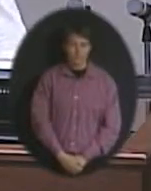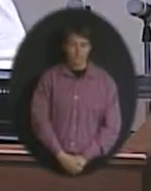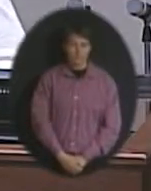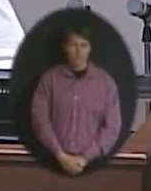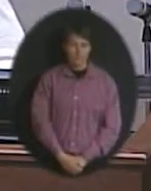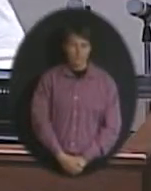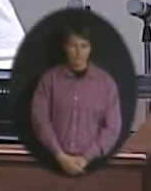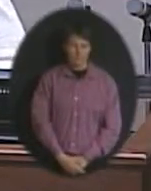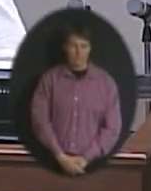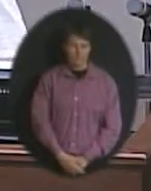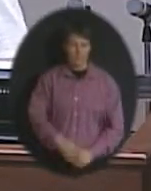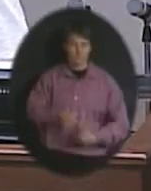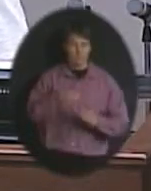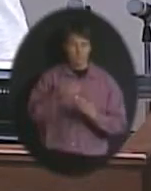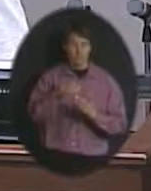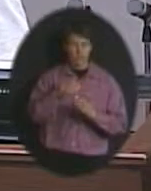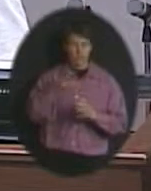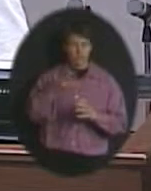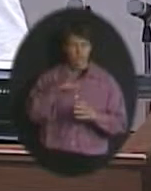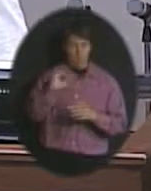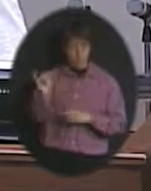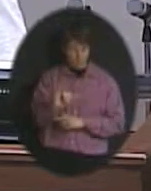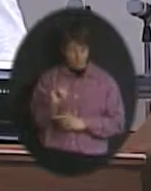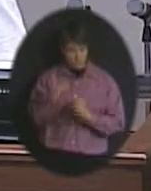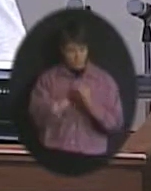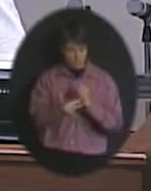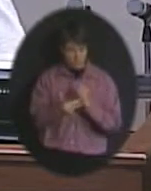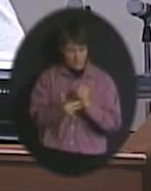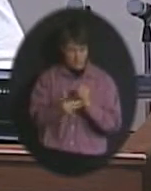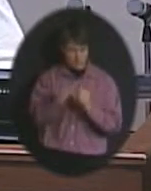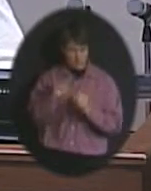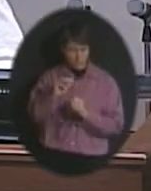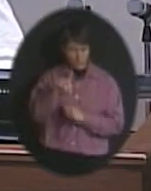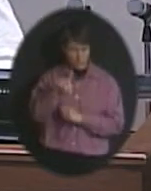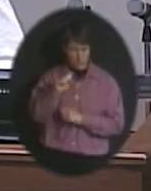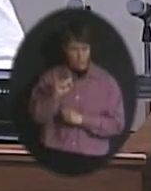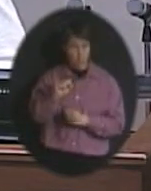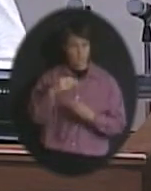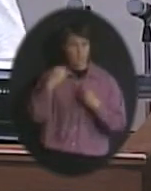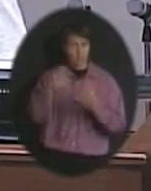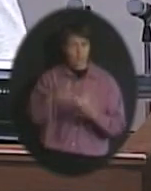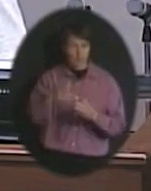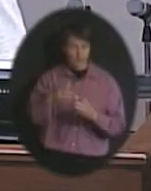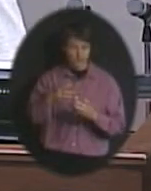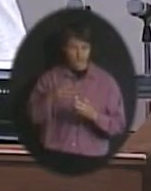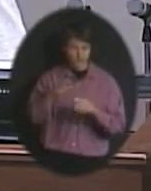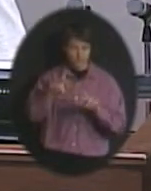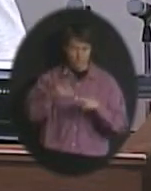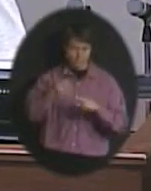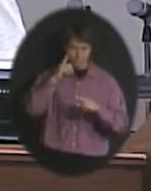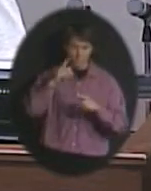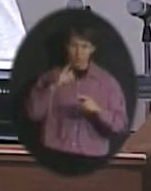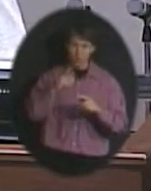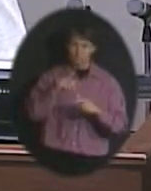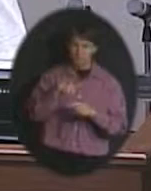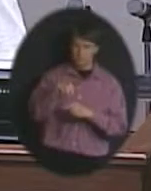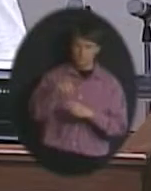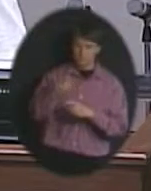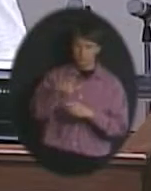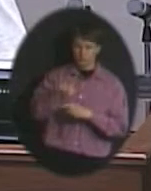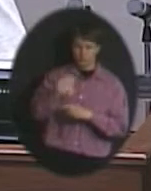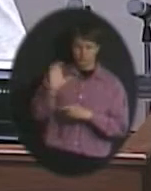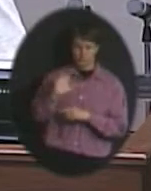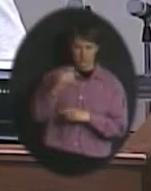In addition, the technology modules provide a basis and connection to 21st century high school programs such as aerospace and